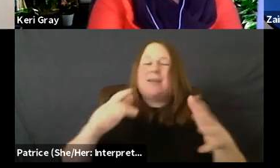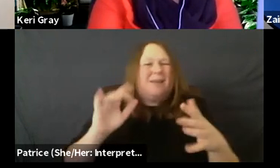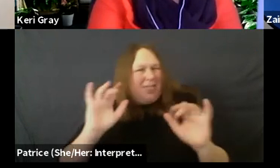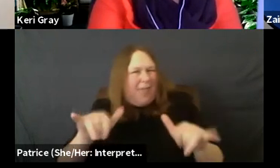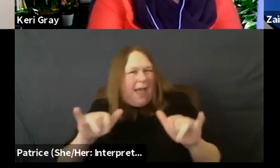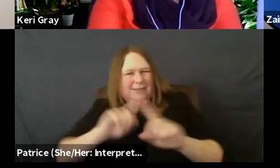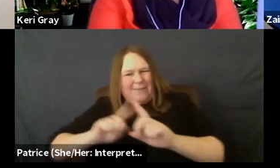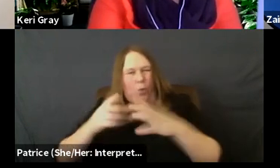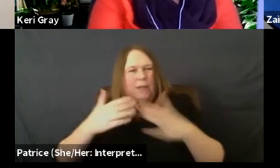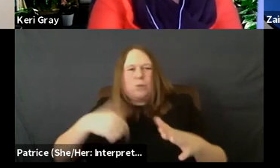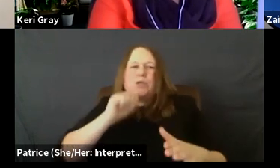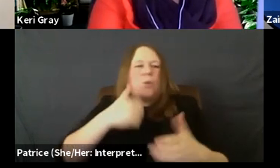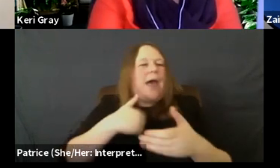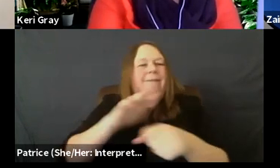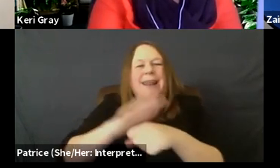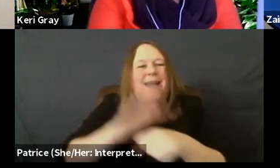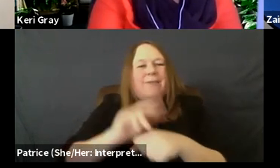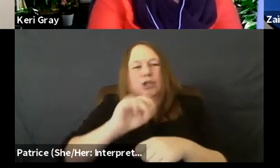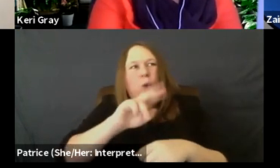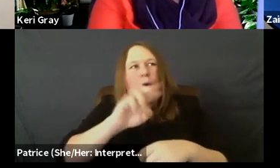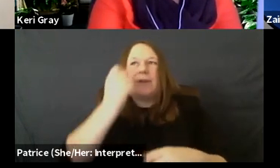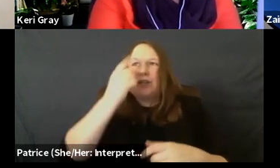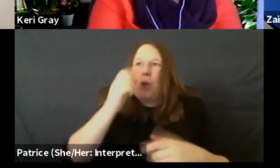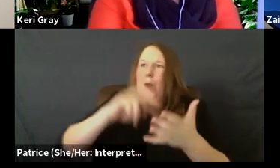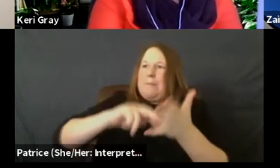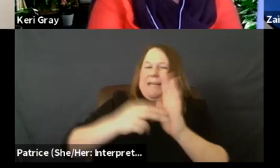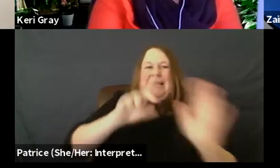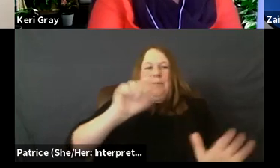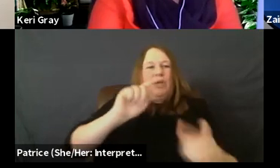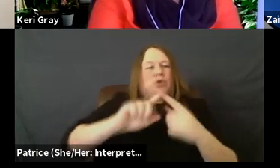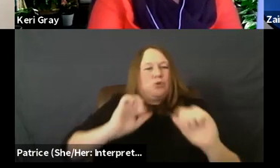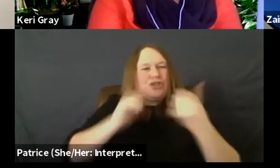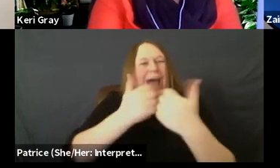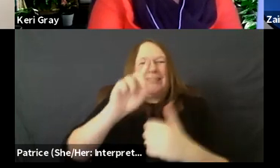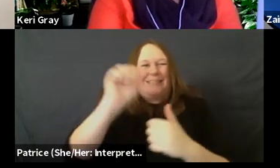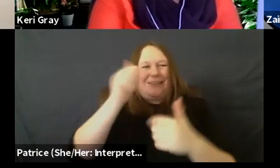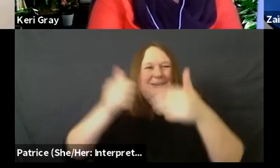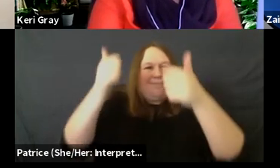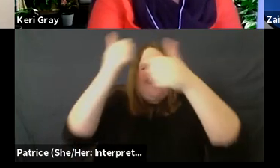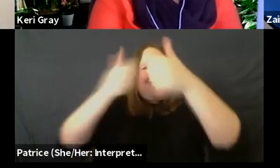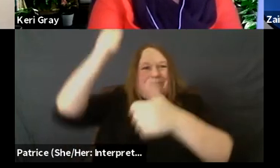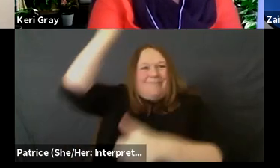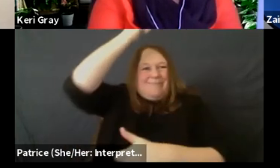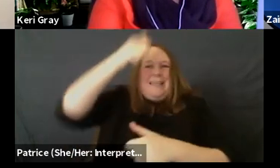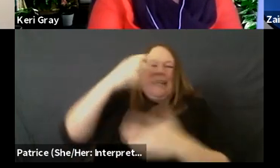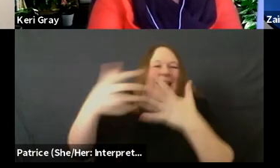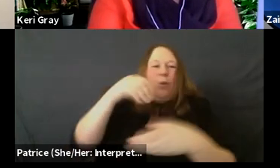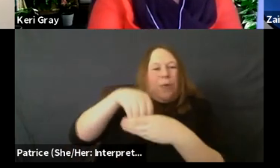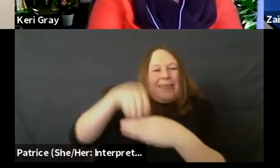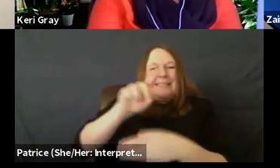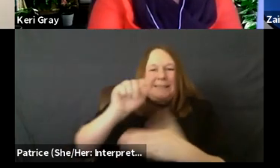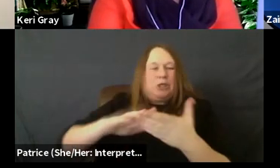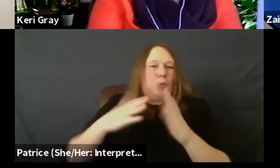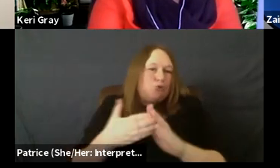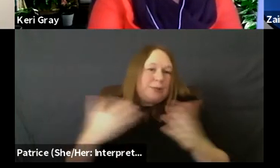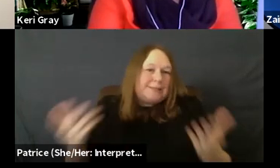we don't have enough of a nuanced understanding of disability to challenge disability hierarchies, even within disability